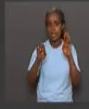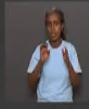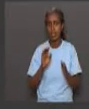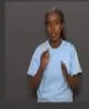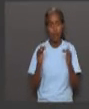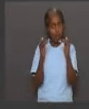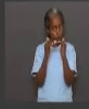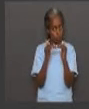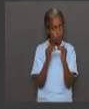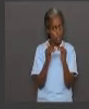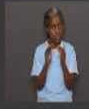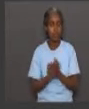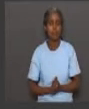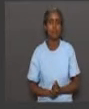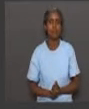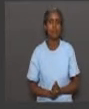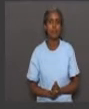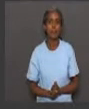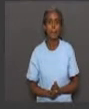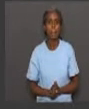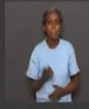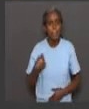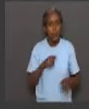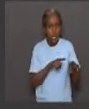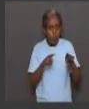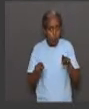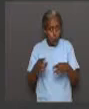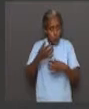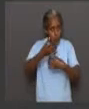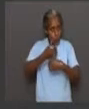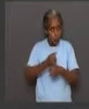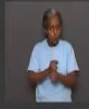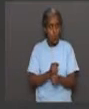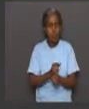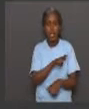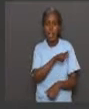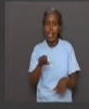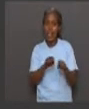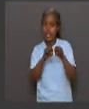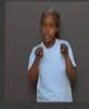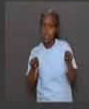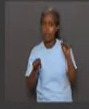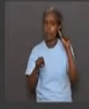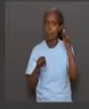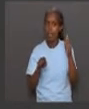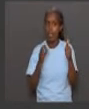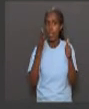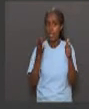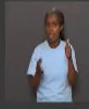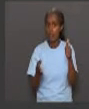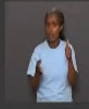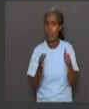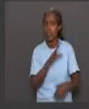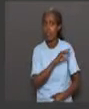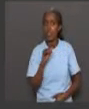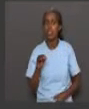are congruent. We can also conclude that line segments AF